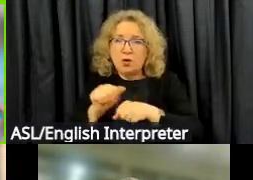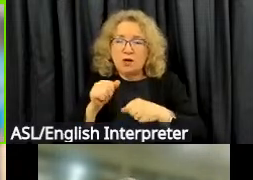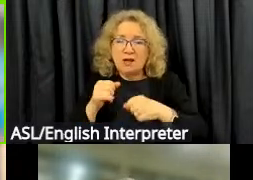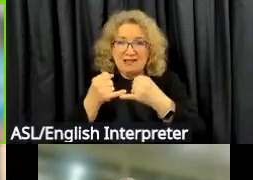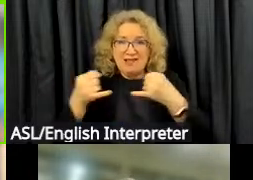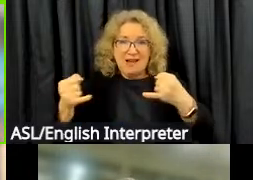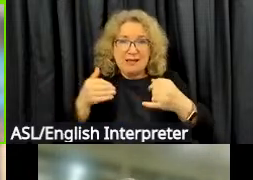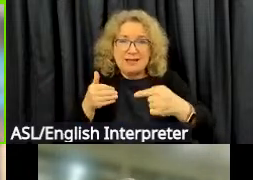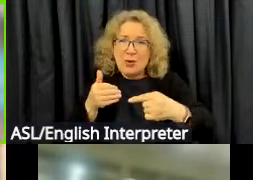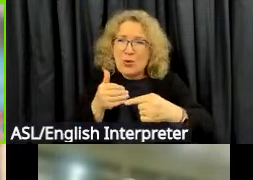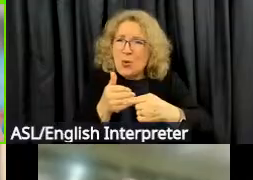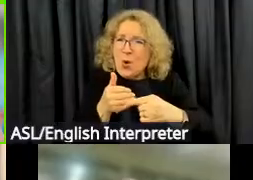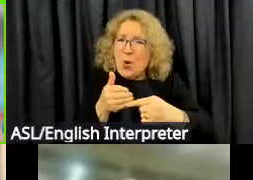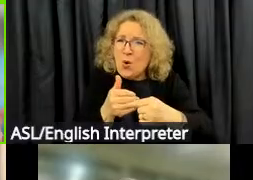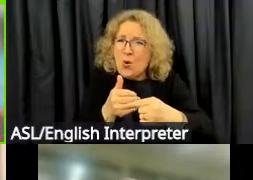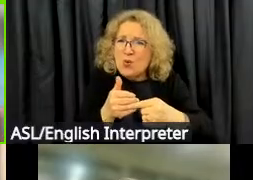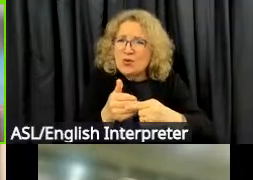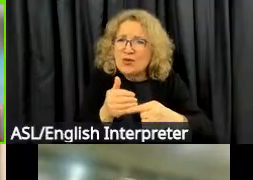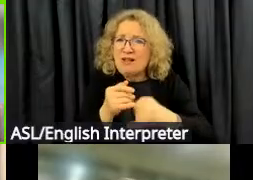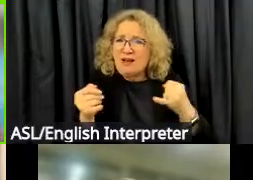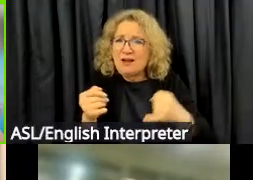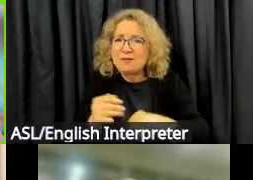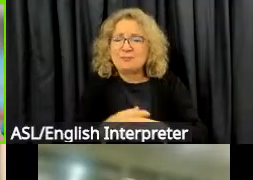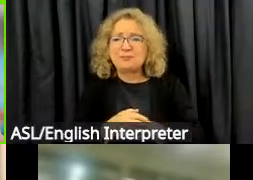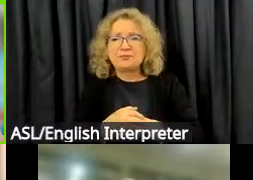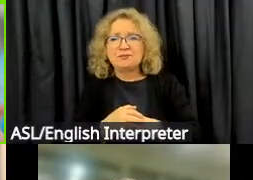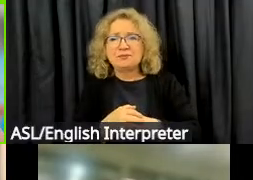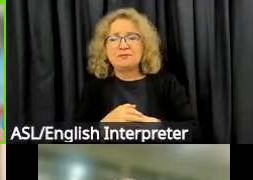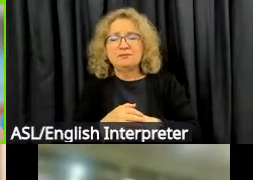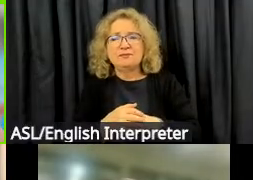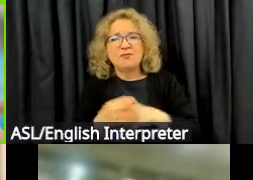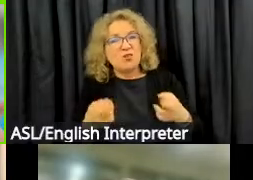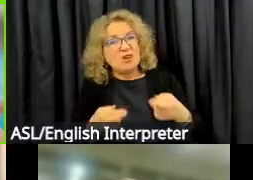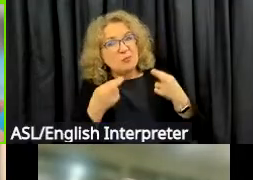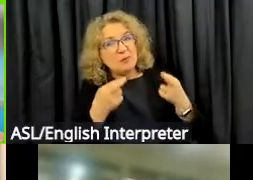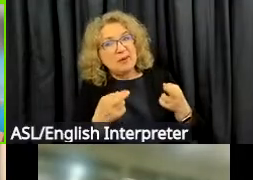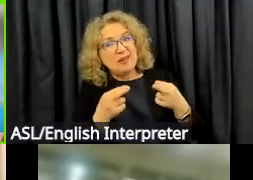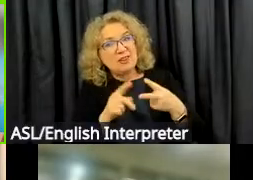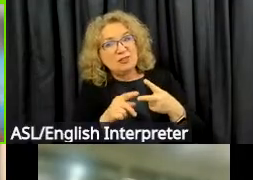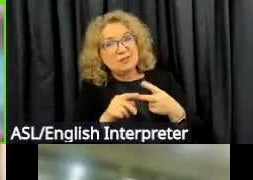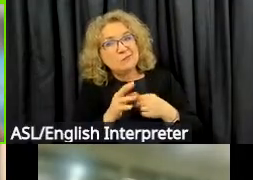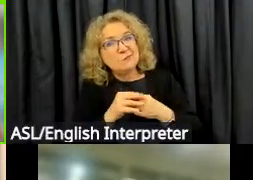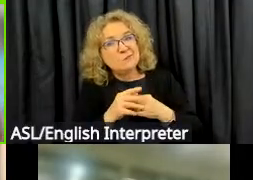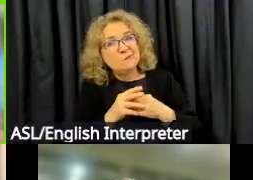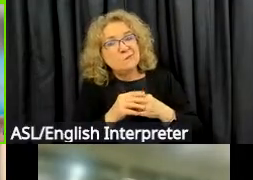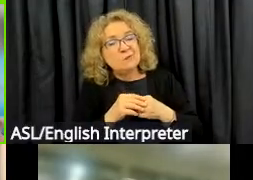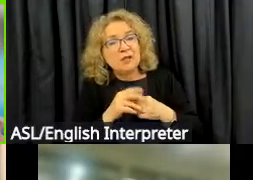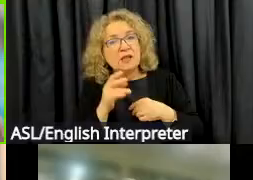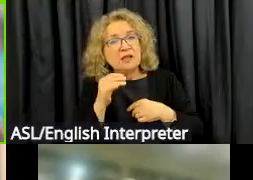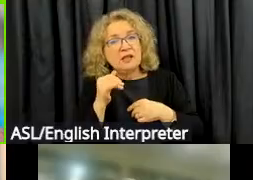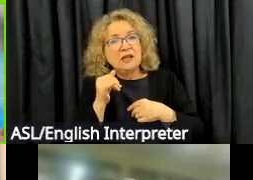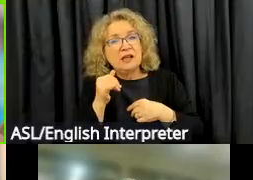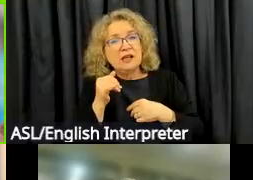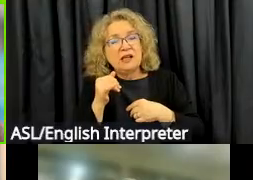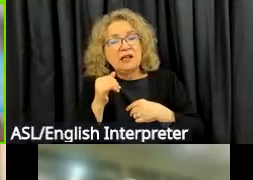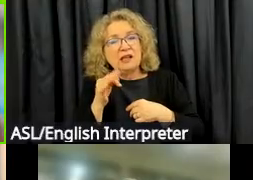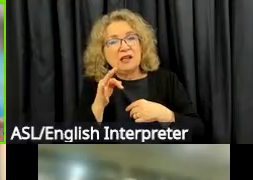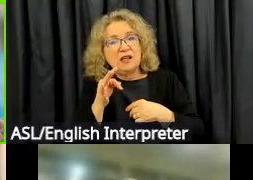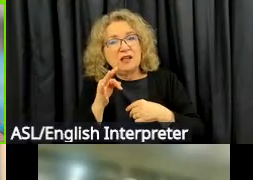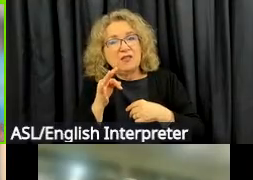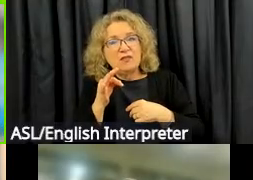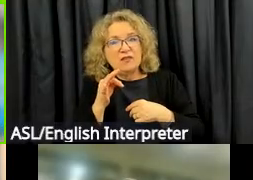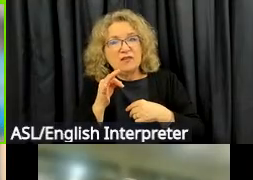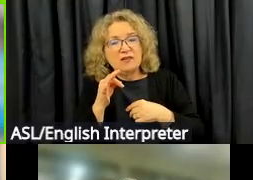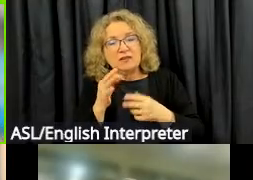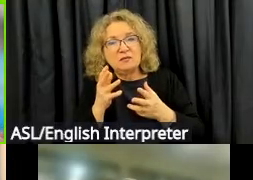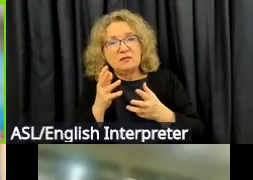I'm not sure what recommendation I have. If I could nitpick, I never really knew what Community Benefits Advisory